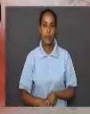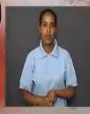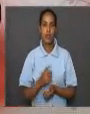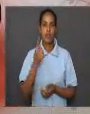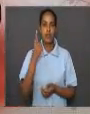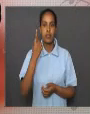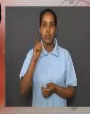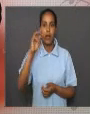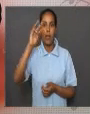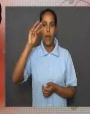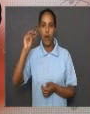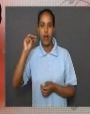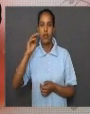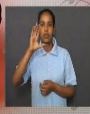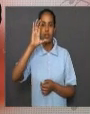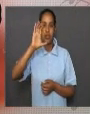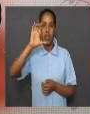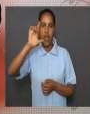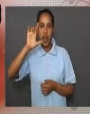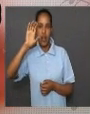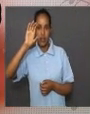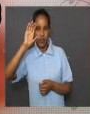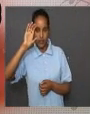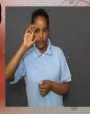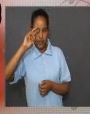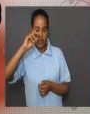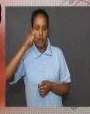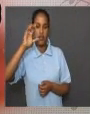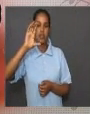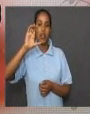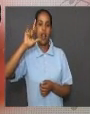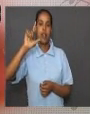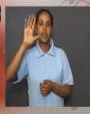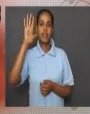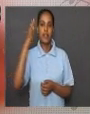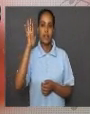The molar mass of sodium chloride is